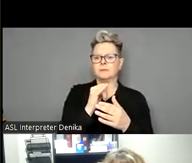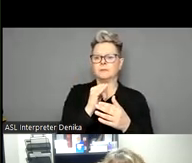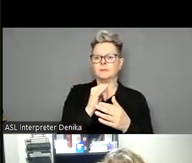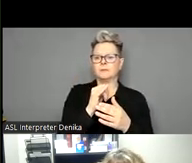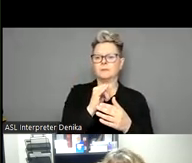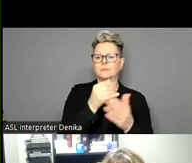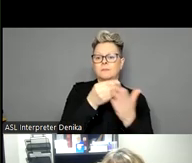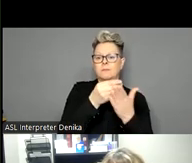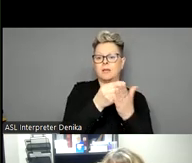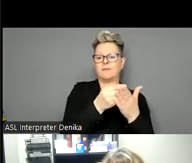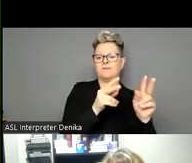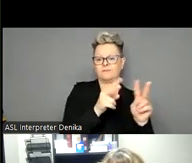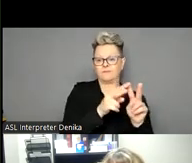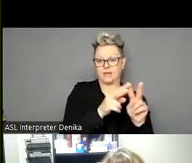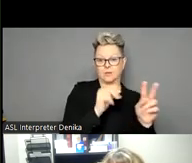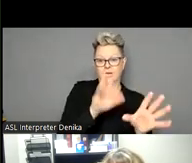the time of the